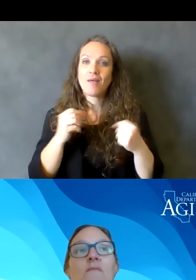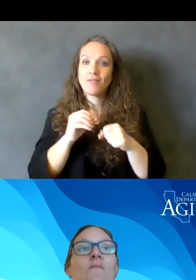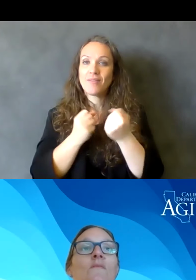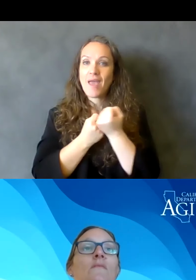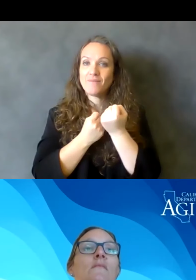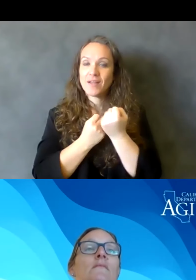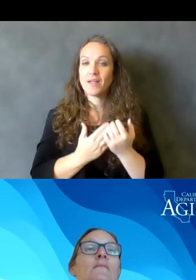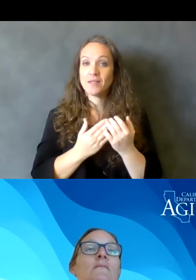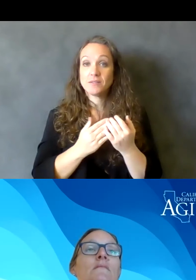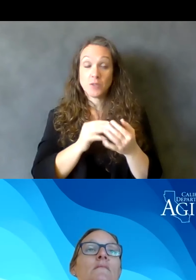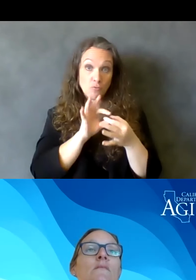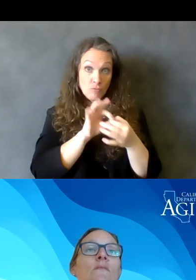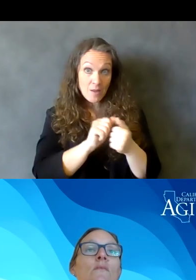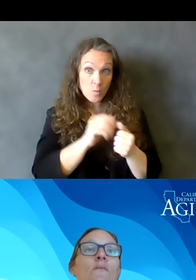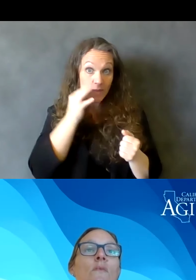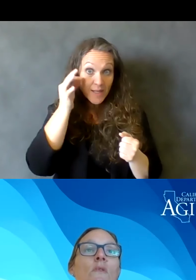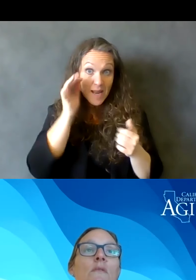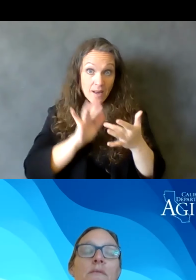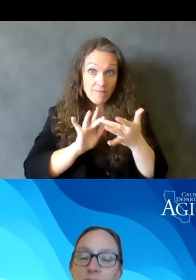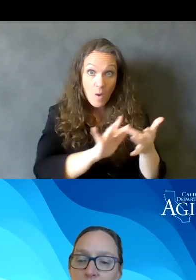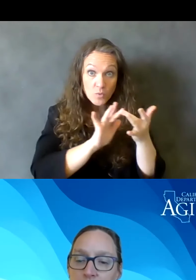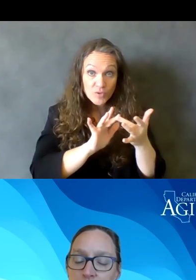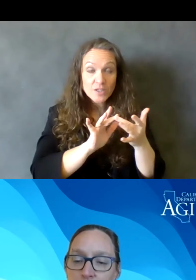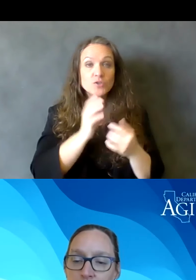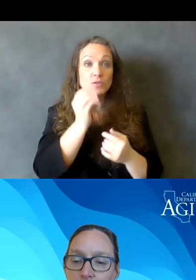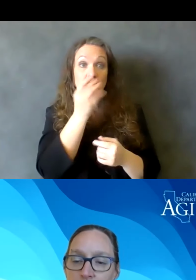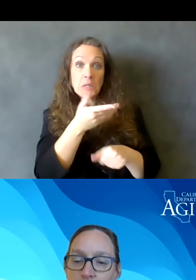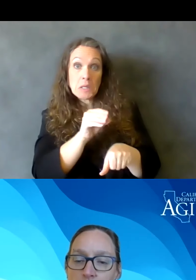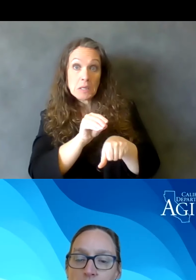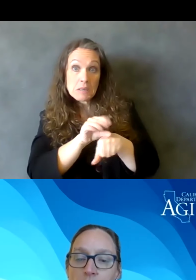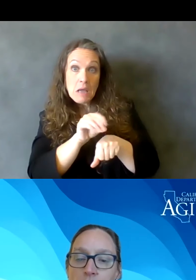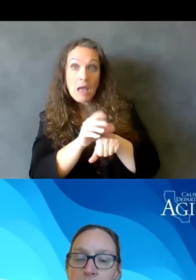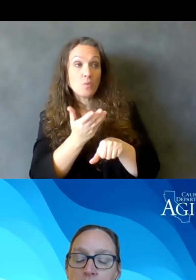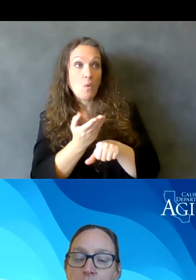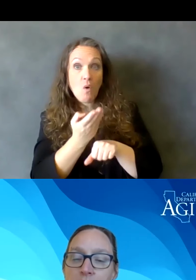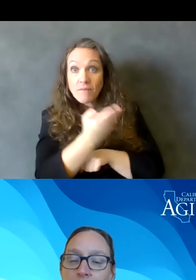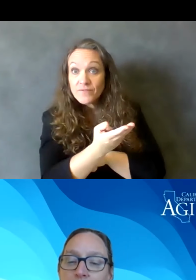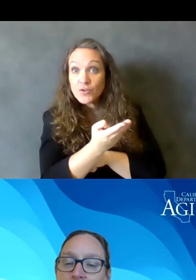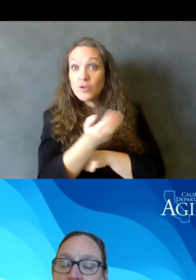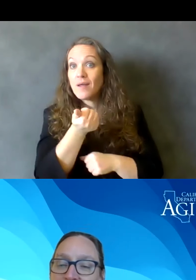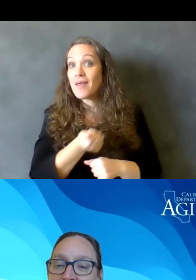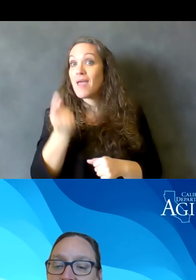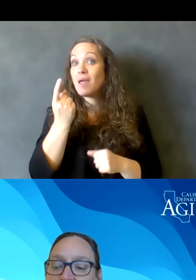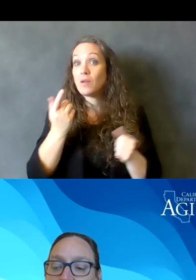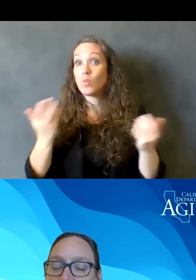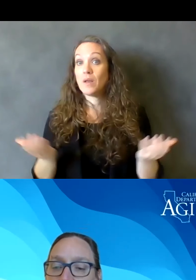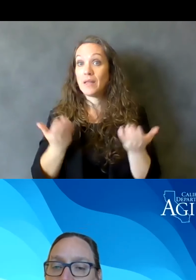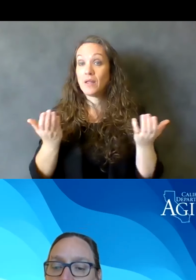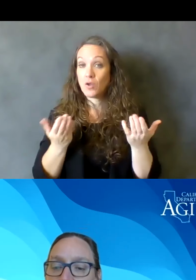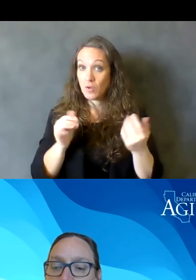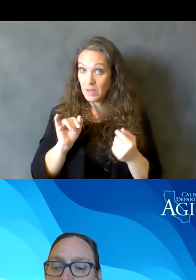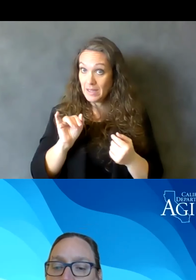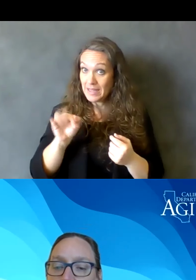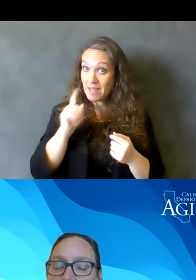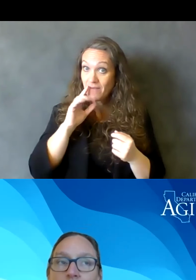outreach to Native Americans, I want to guide or offer anybody on the call that if they go onto